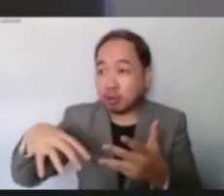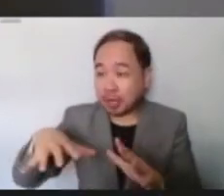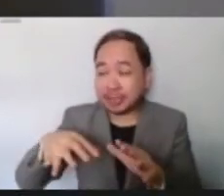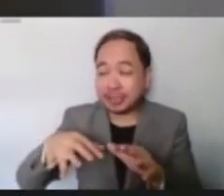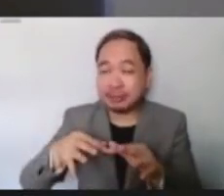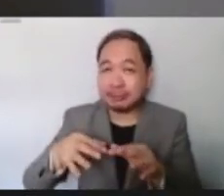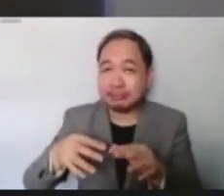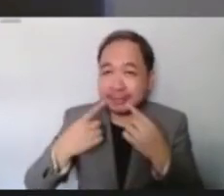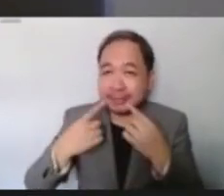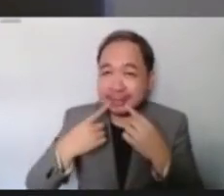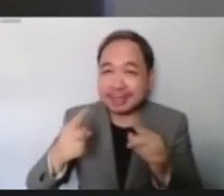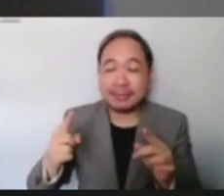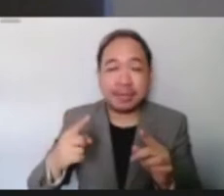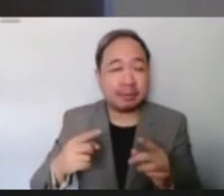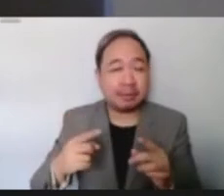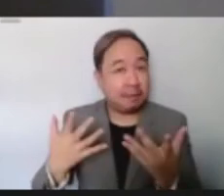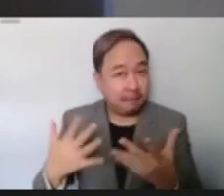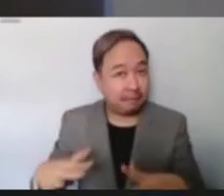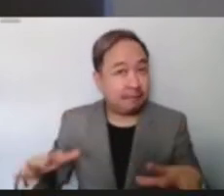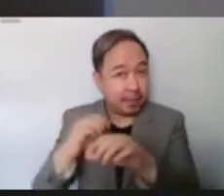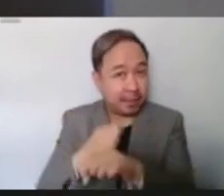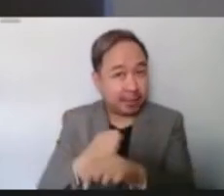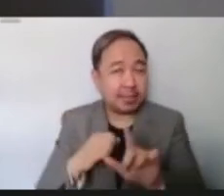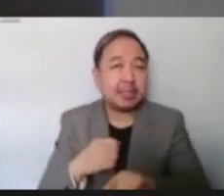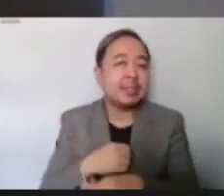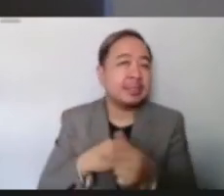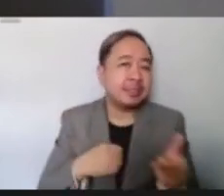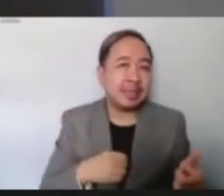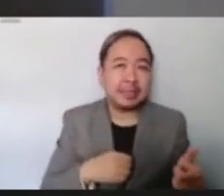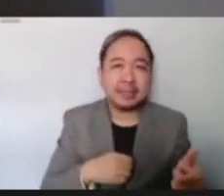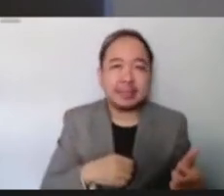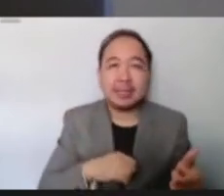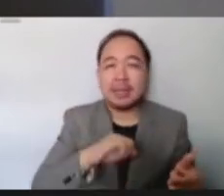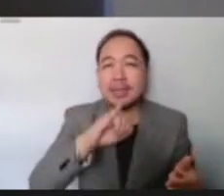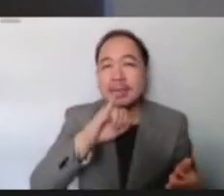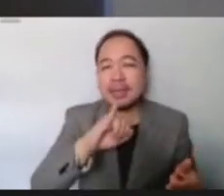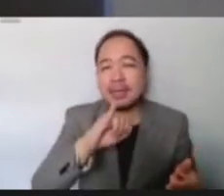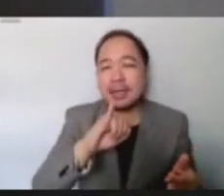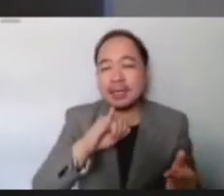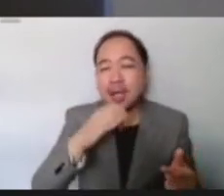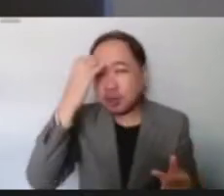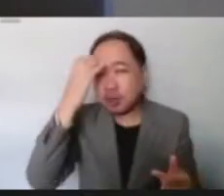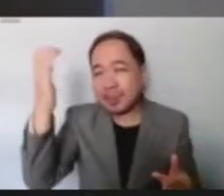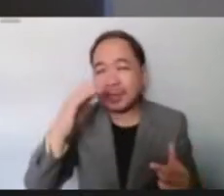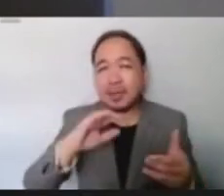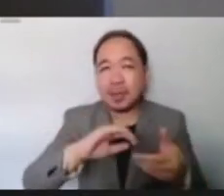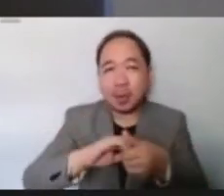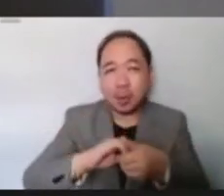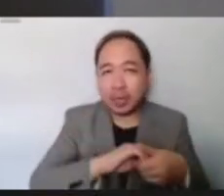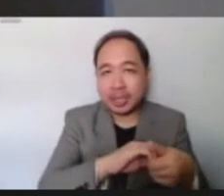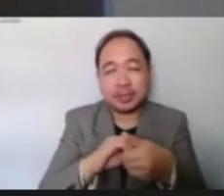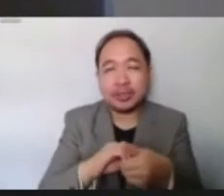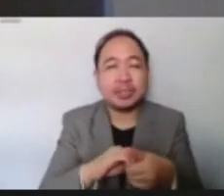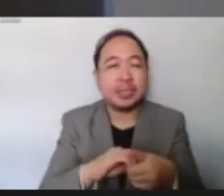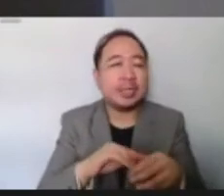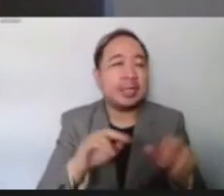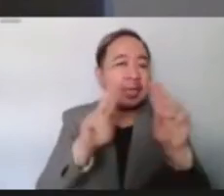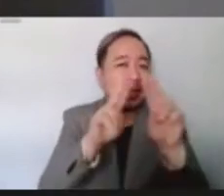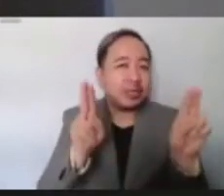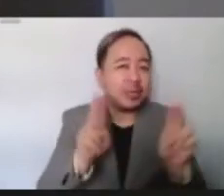I will invite statements from intergovernmental and international organizations and other entities